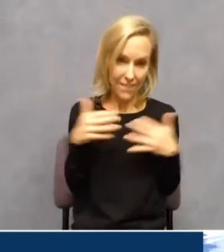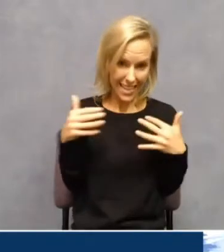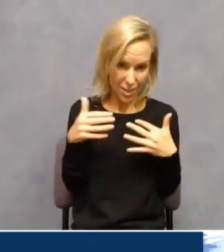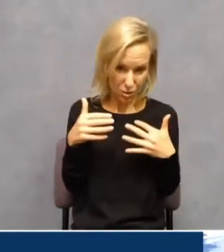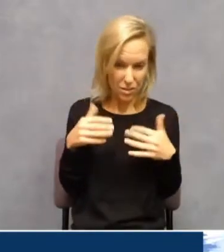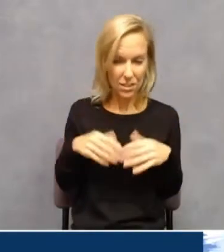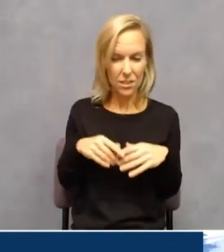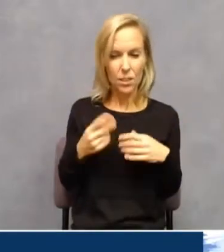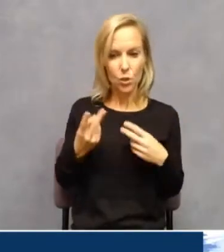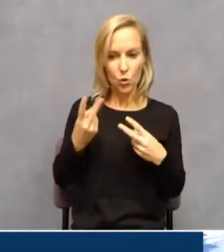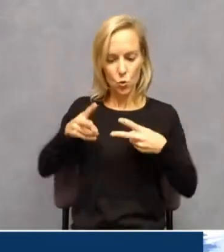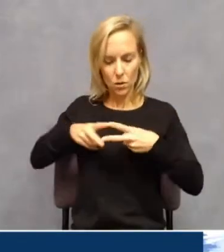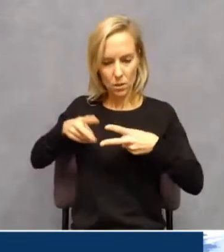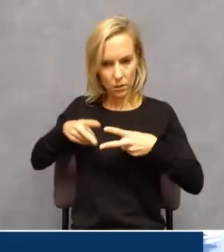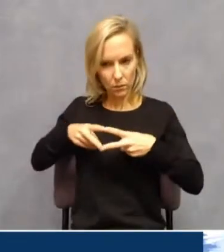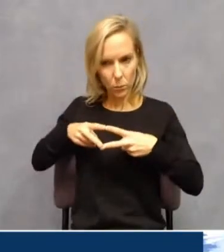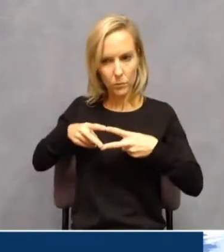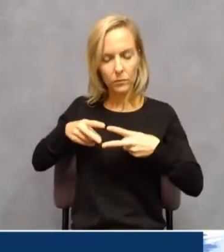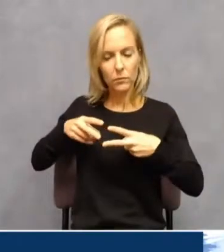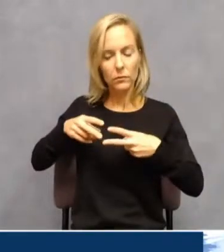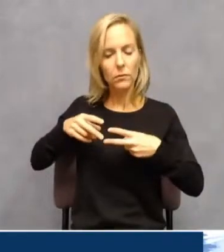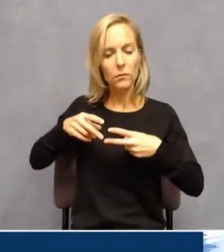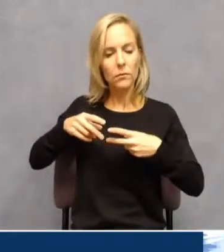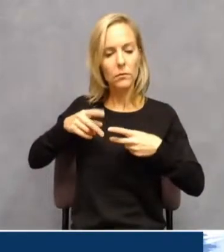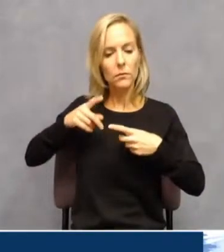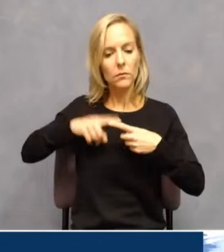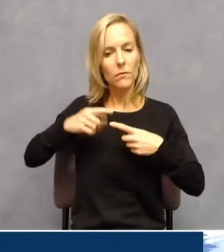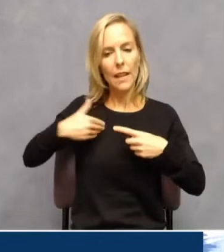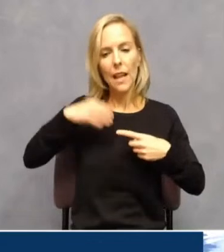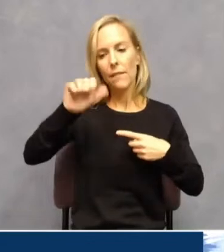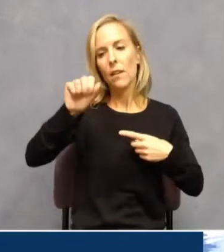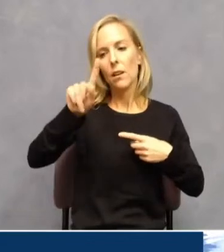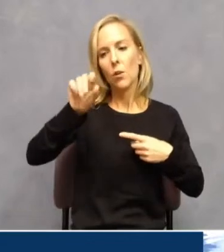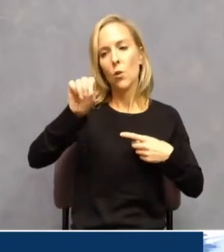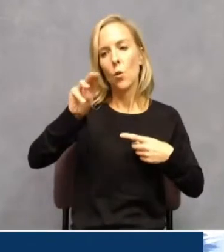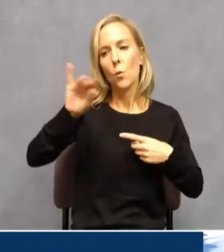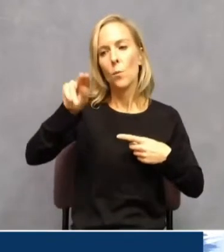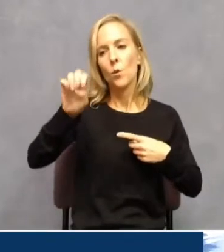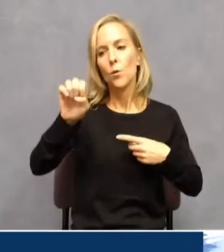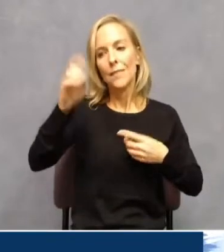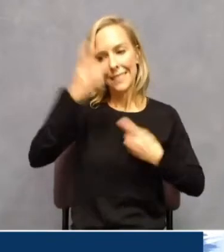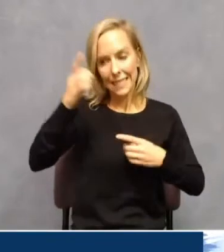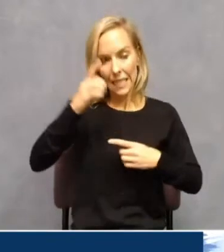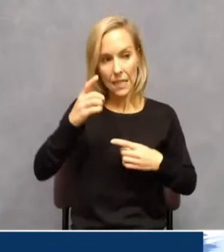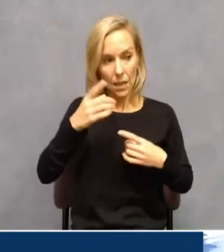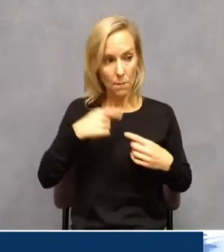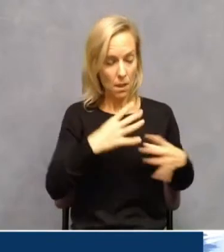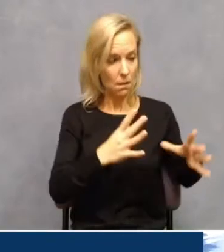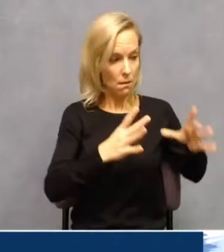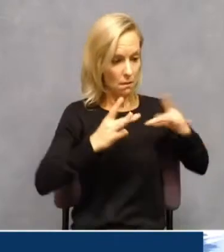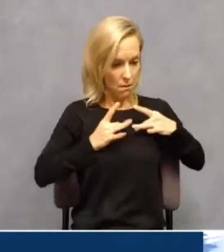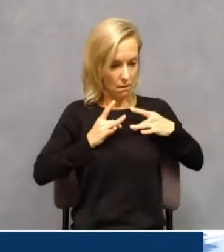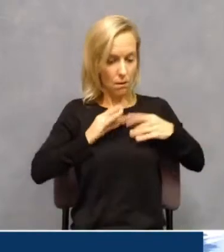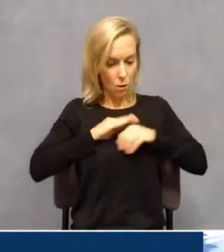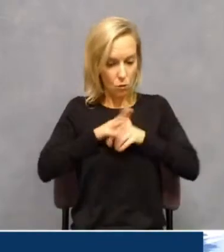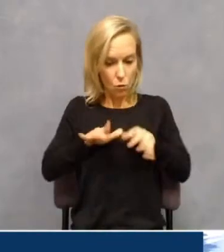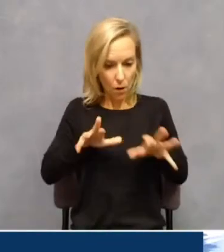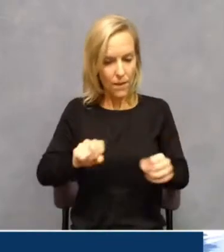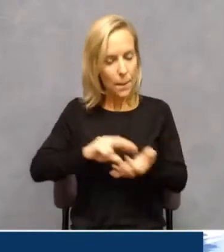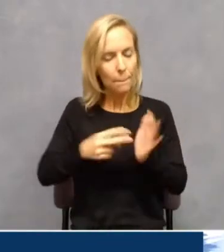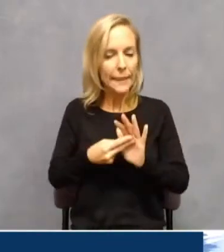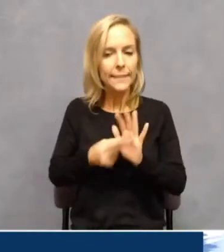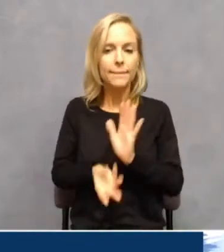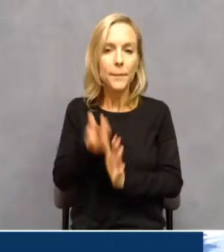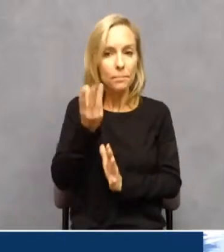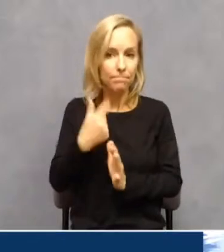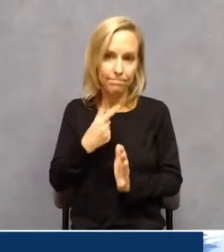here. One says, quote, "I have an autoimmune disease. Catching the coronavirus would mean certain death for me." And that was from Dale.